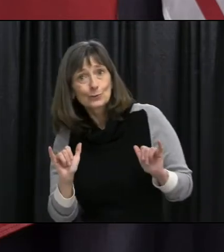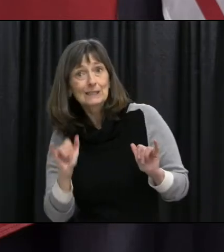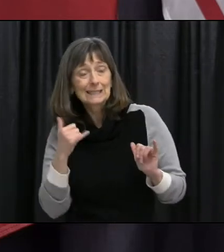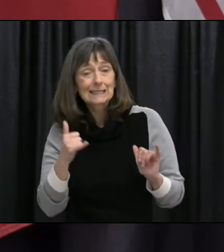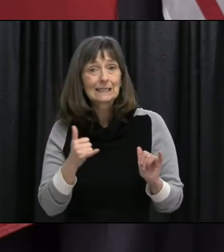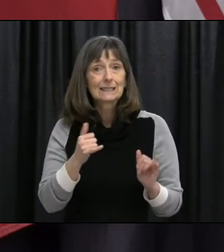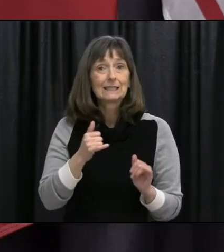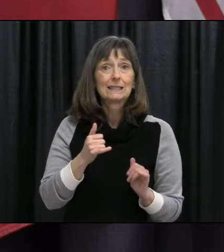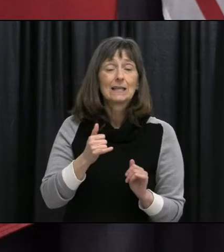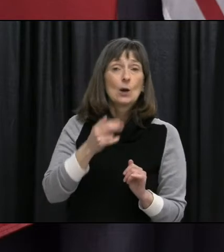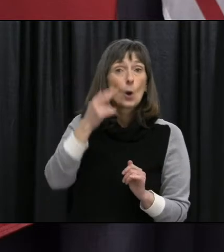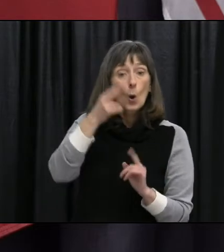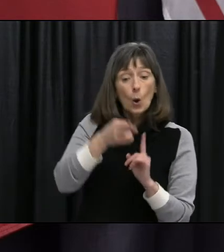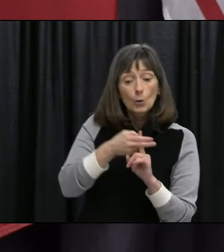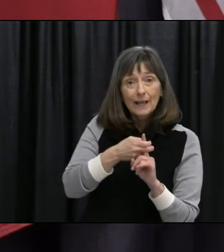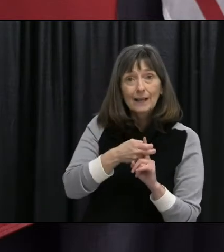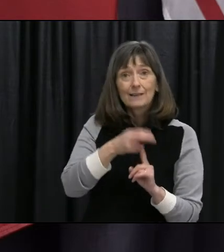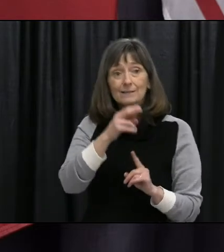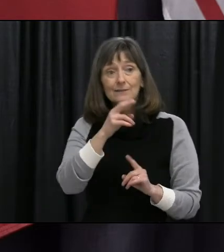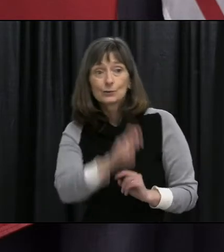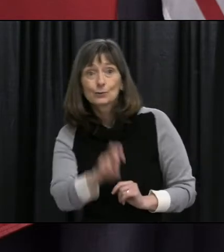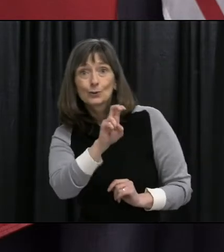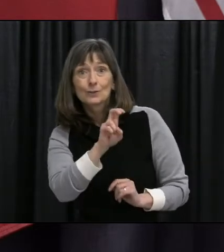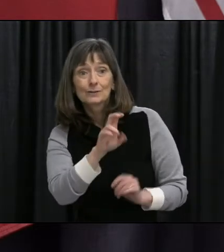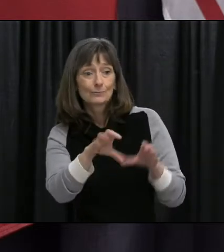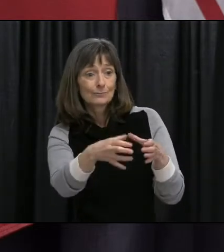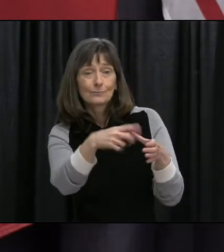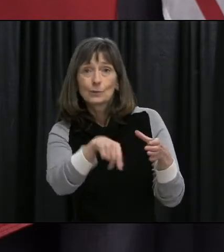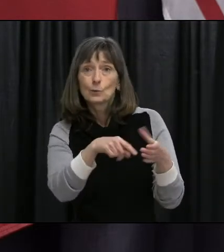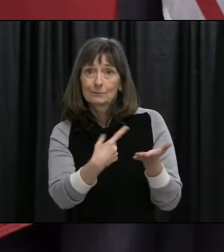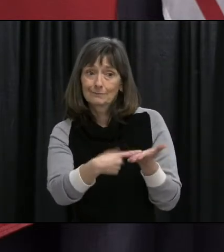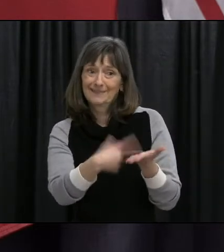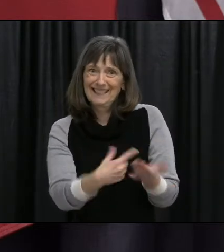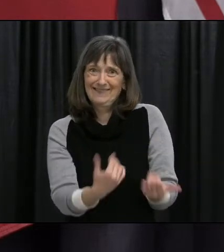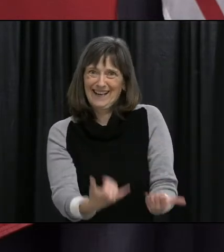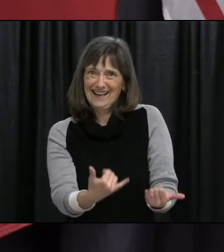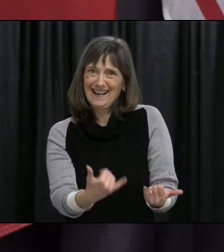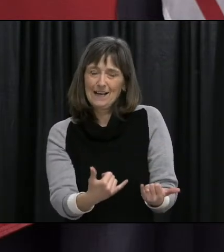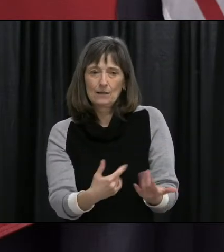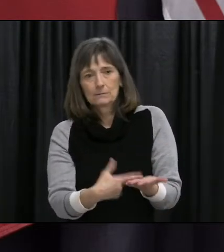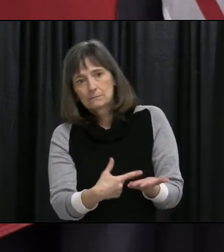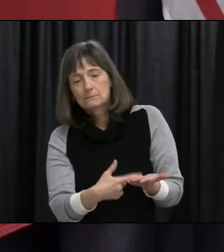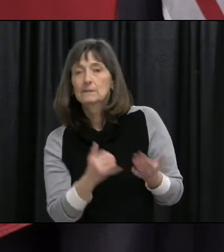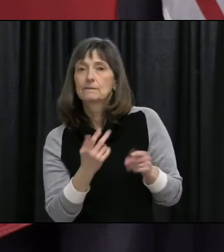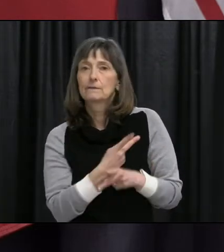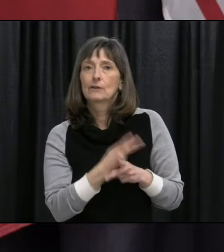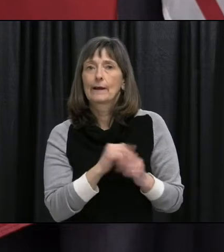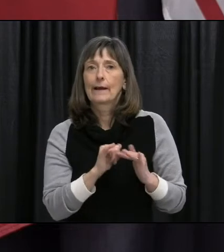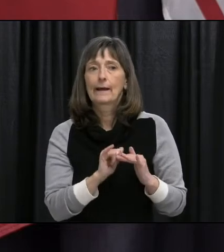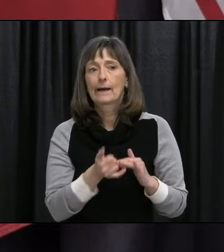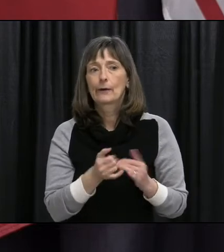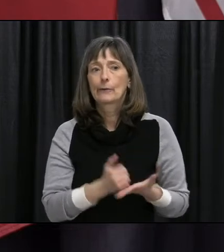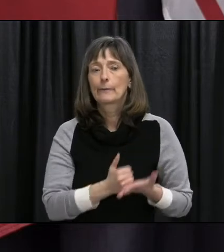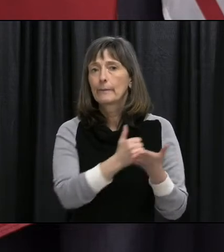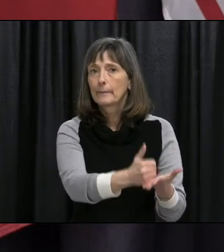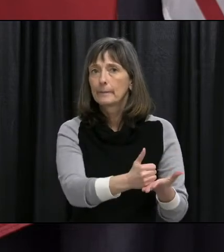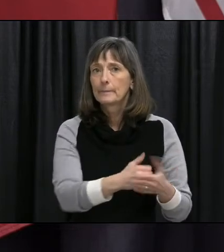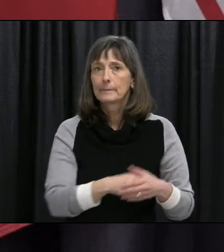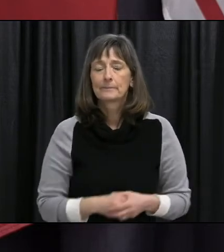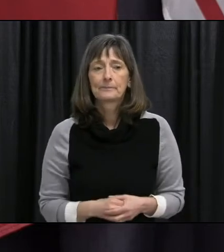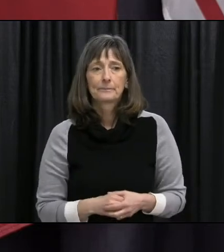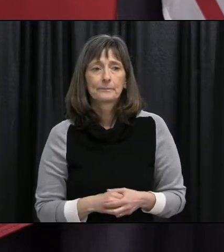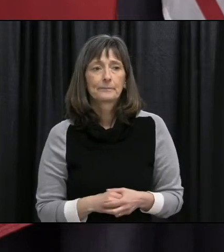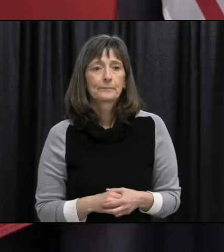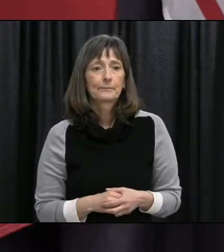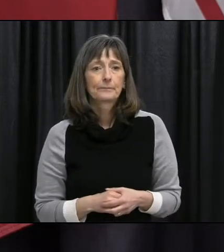be ready very soon to actually make an announcement on how we support the accommodations industry within our province. There are very few people that have not been able